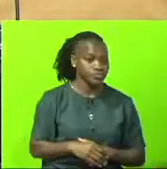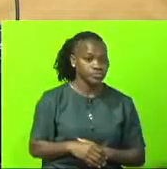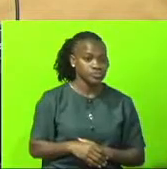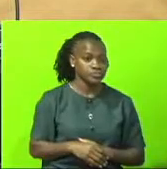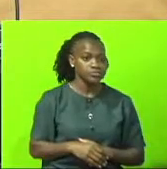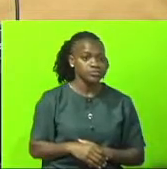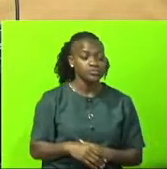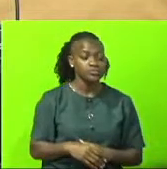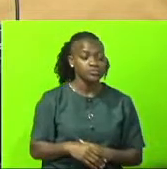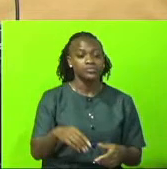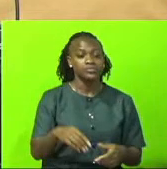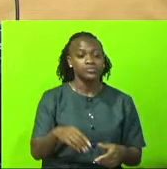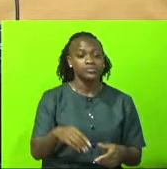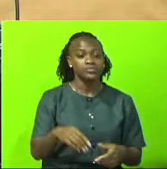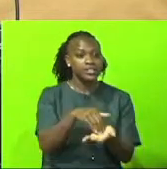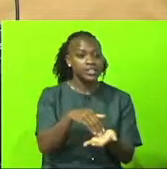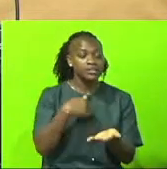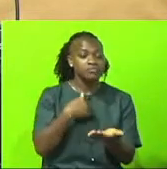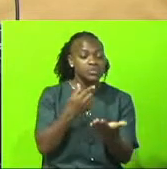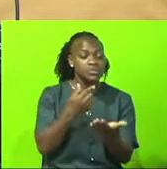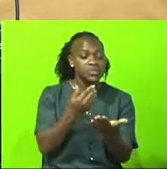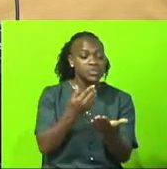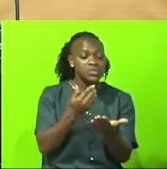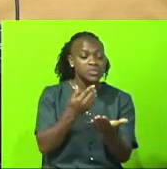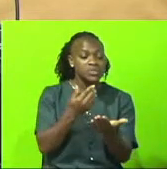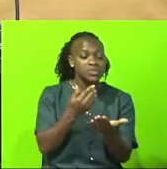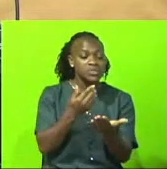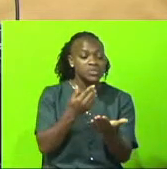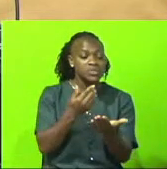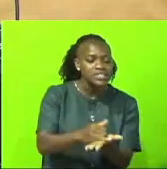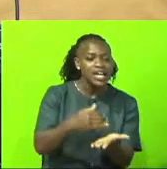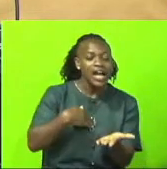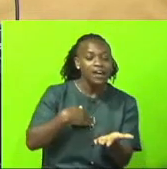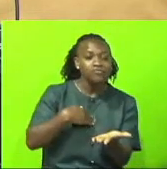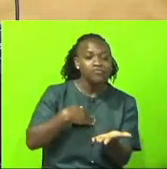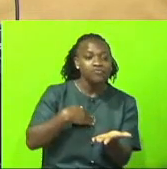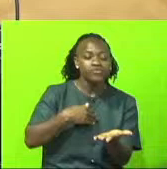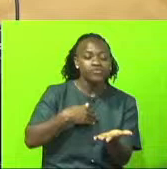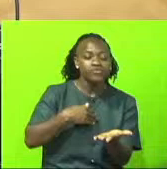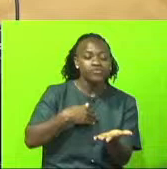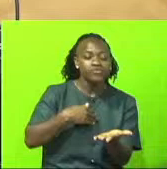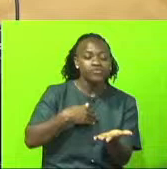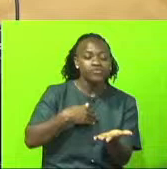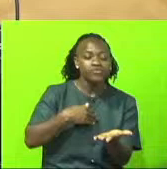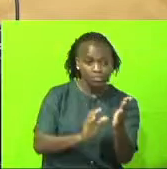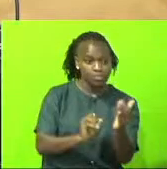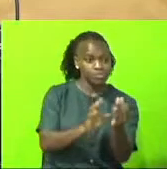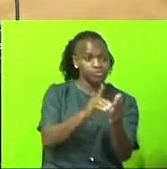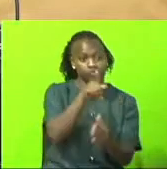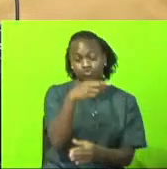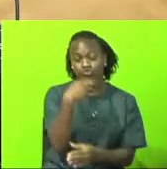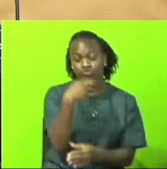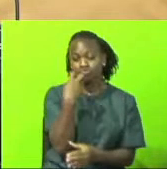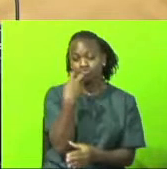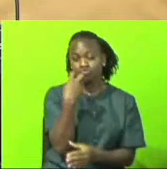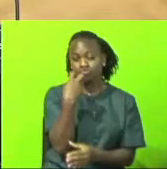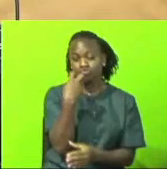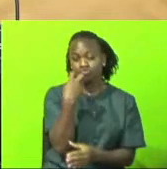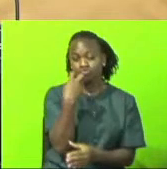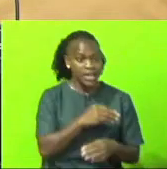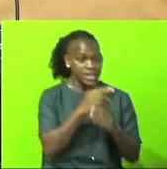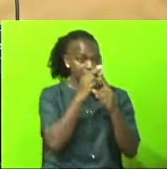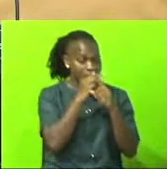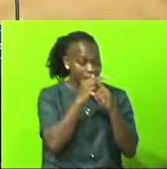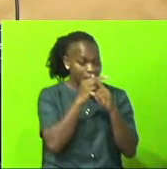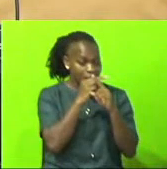have also submitted that there is a petition before you. And Mr. Speaker, the Haruna Idrisu